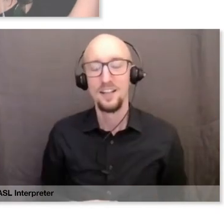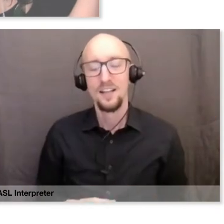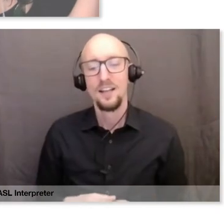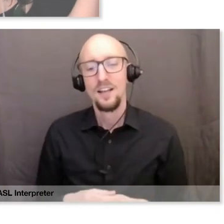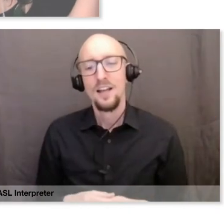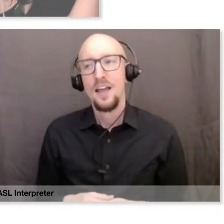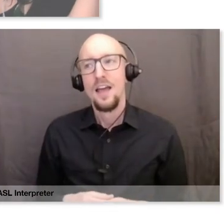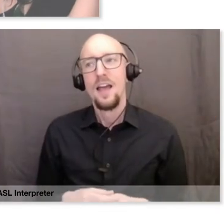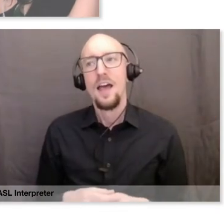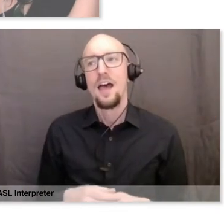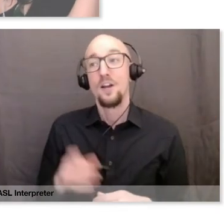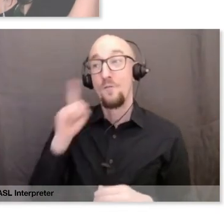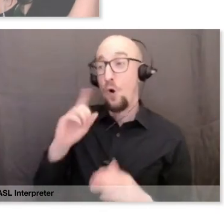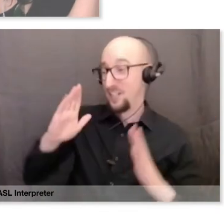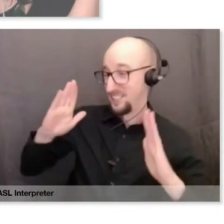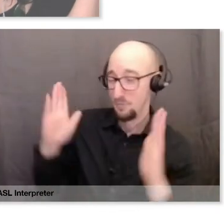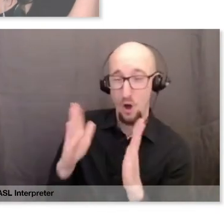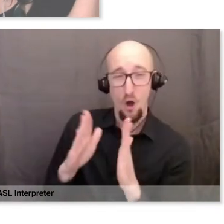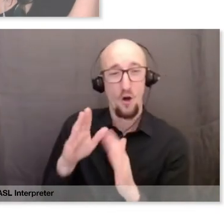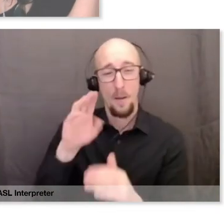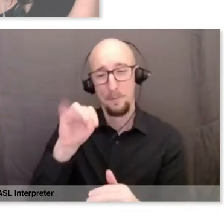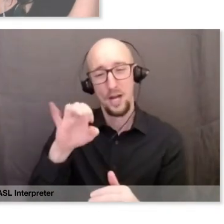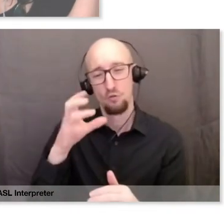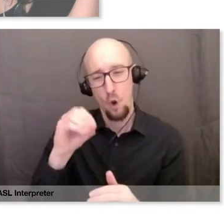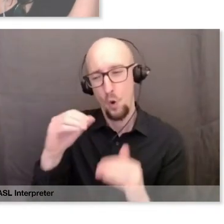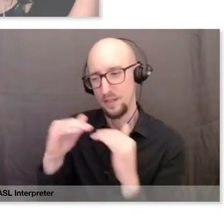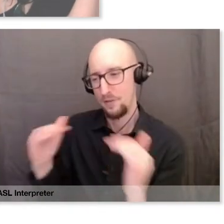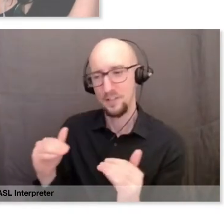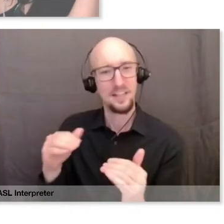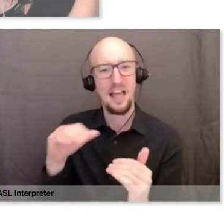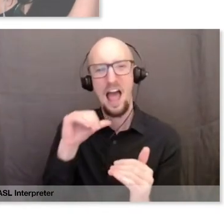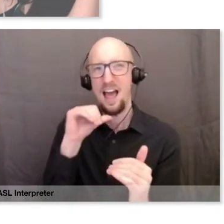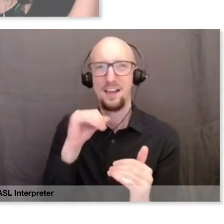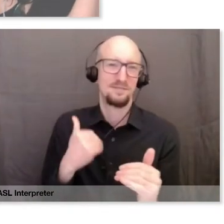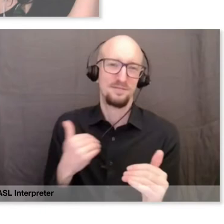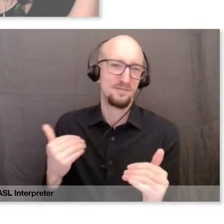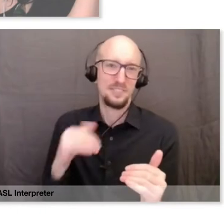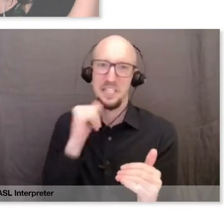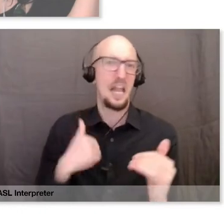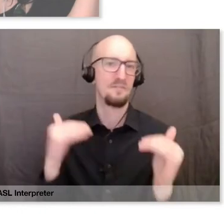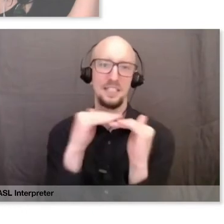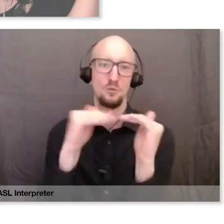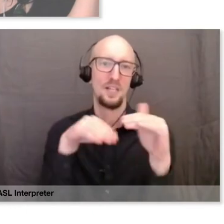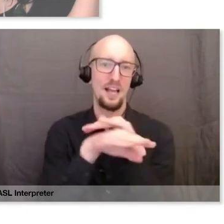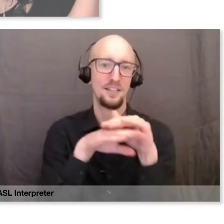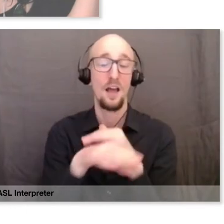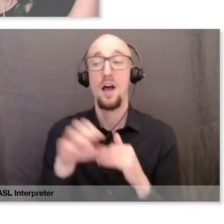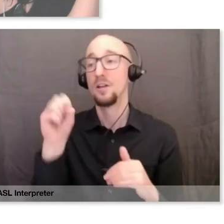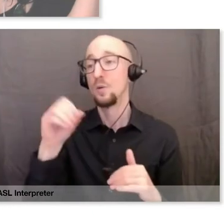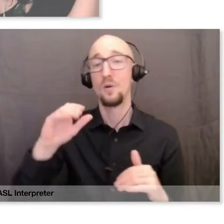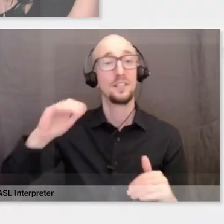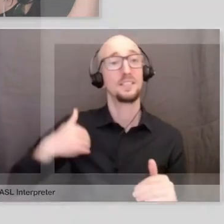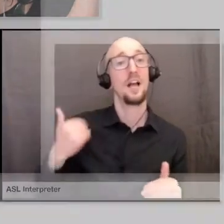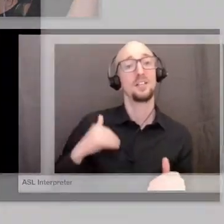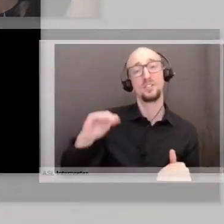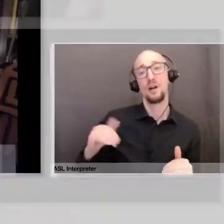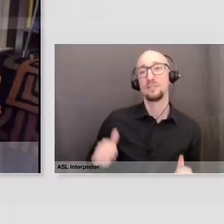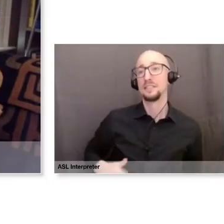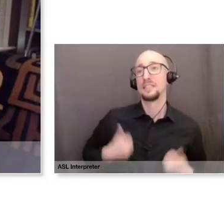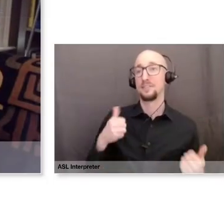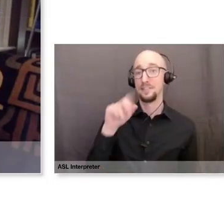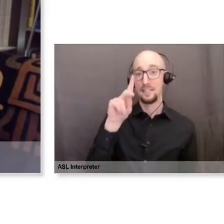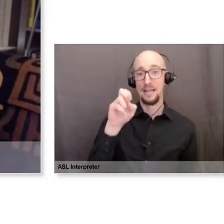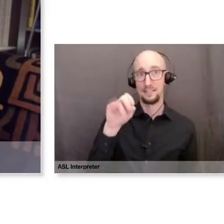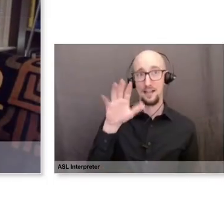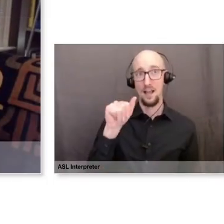visceral connection and access. You know, a child growing up in Kenya looking up at the night will see a better sky, actually, than we do